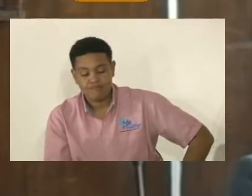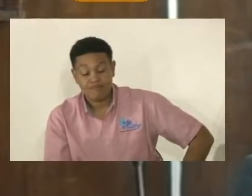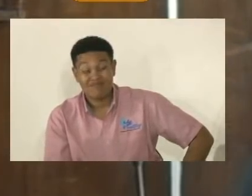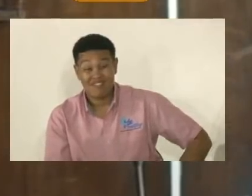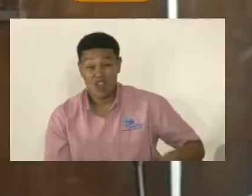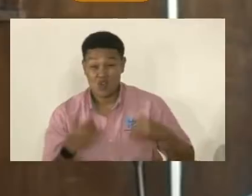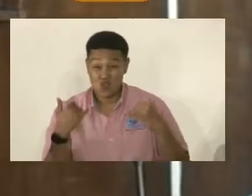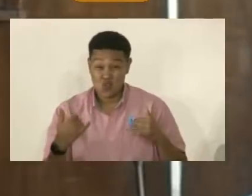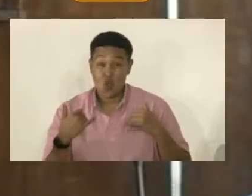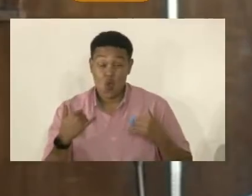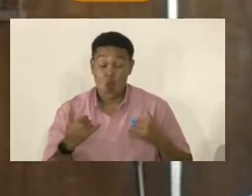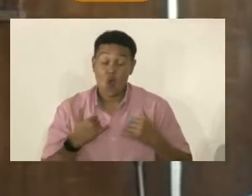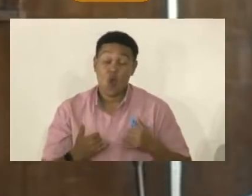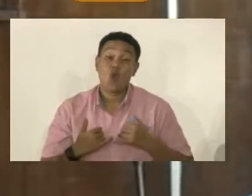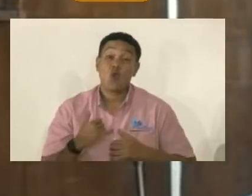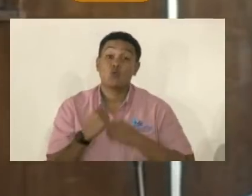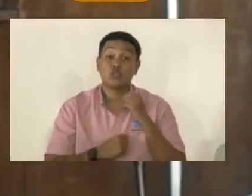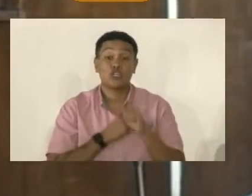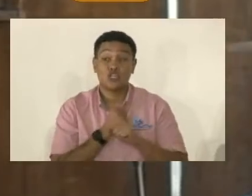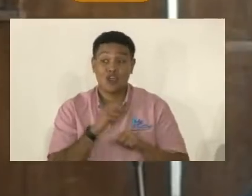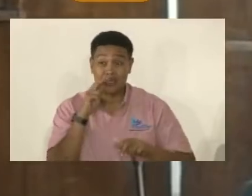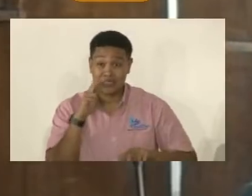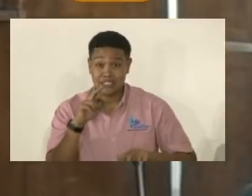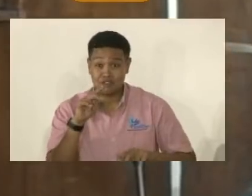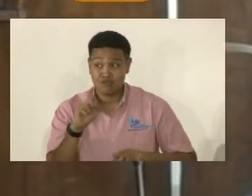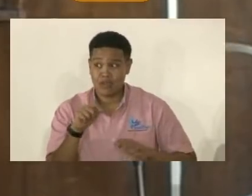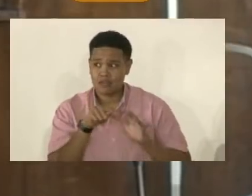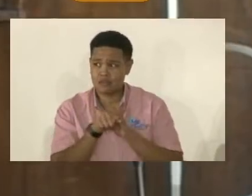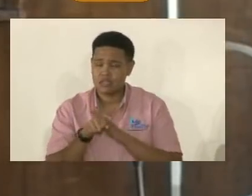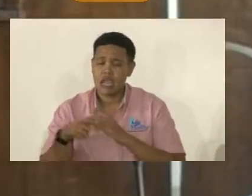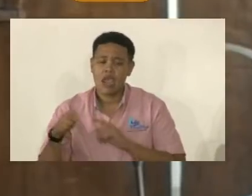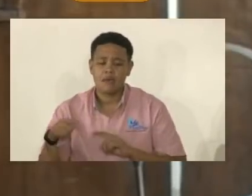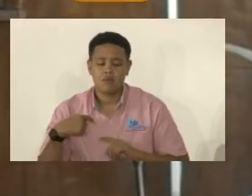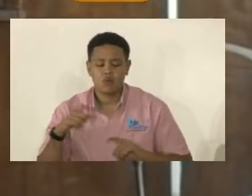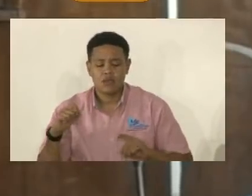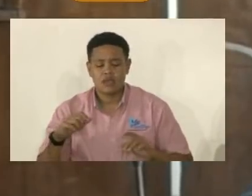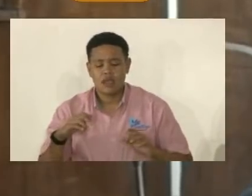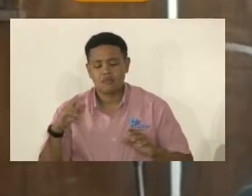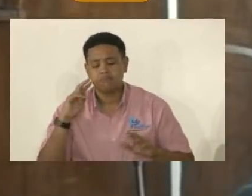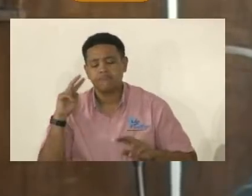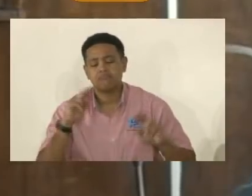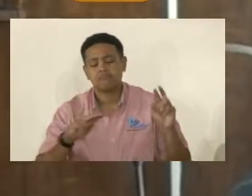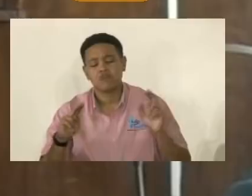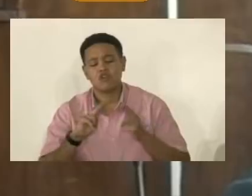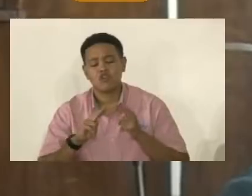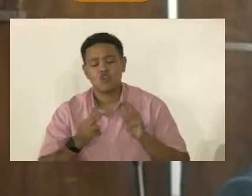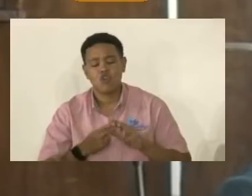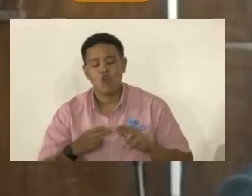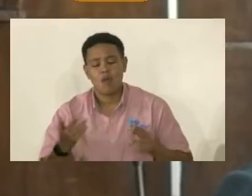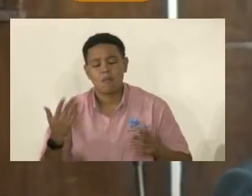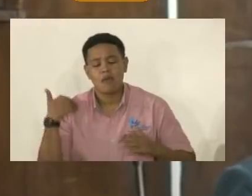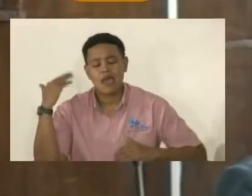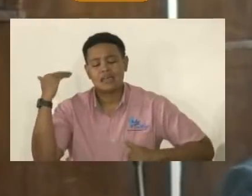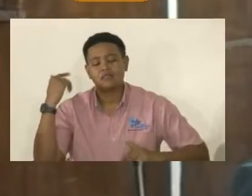the present year-to-date rate, we can extrapolate a figure of